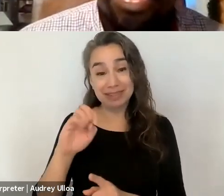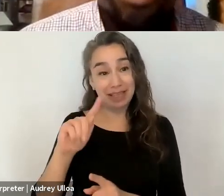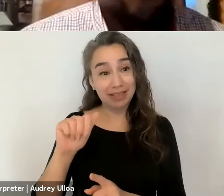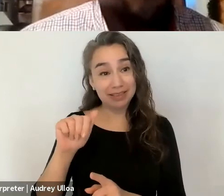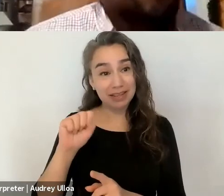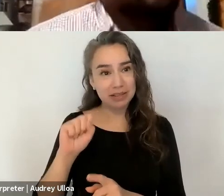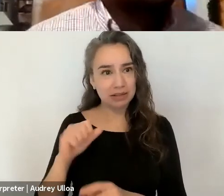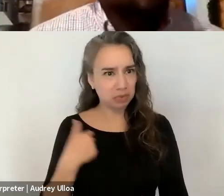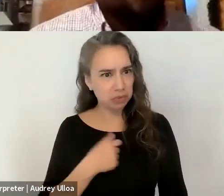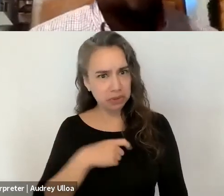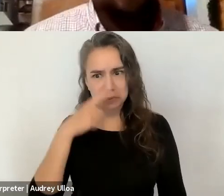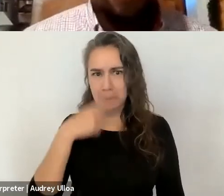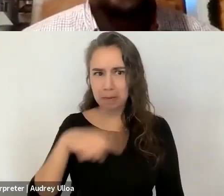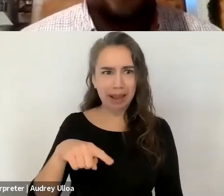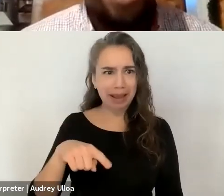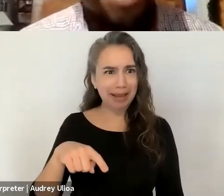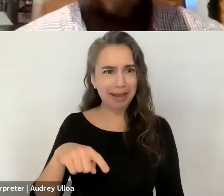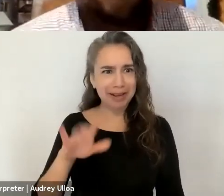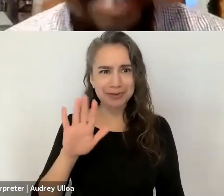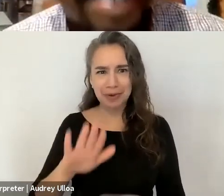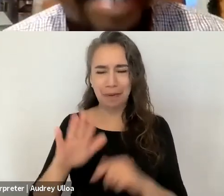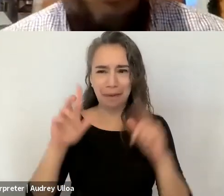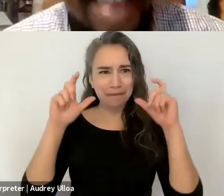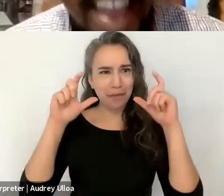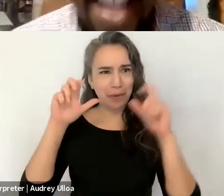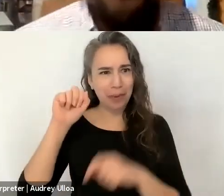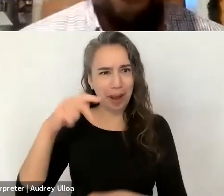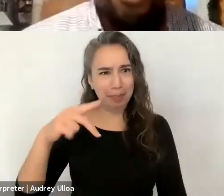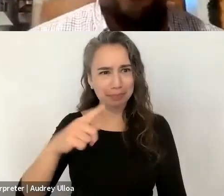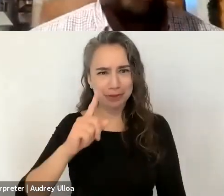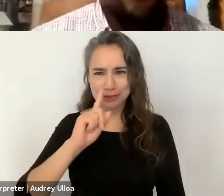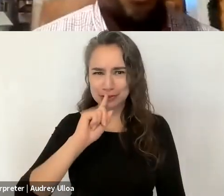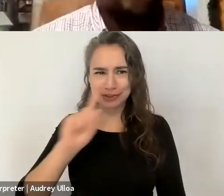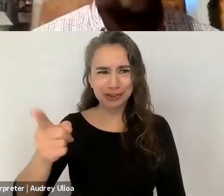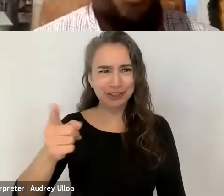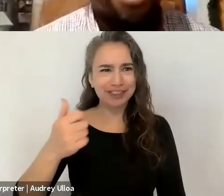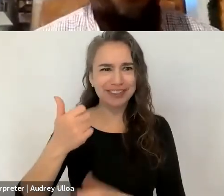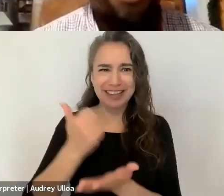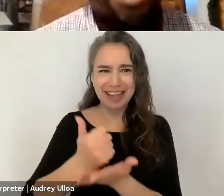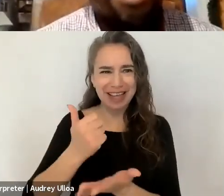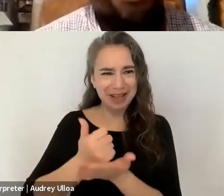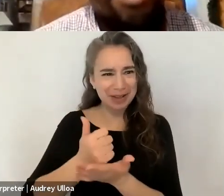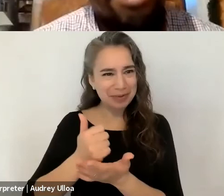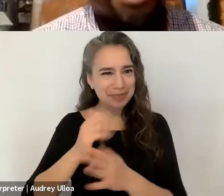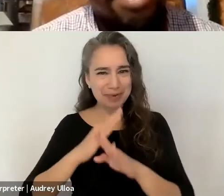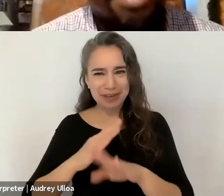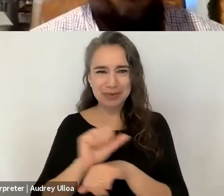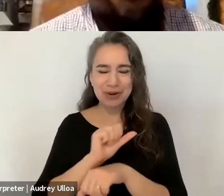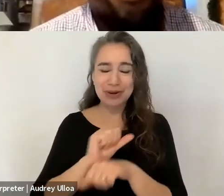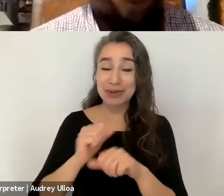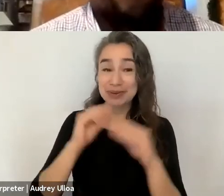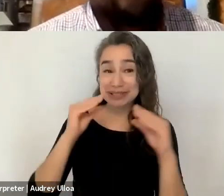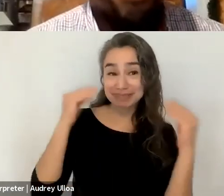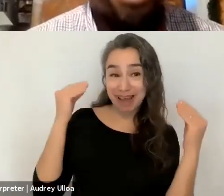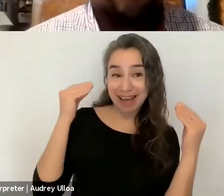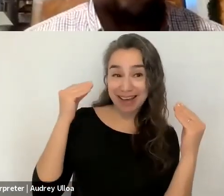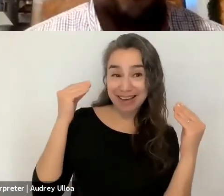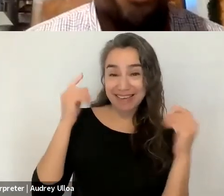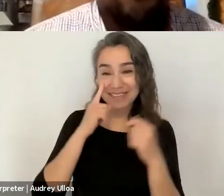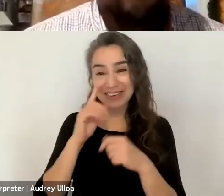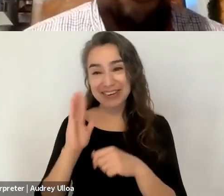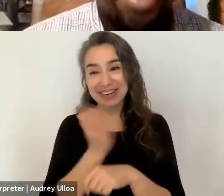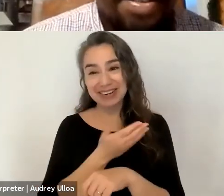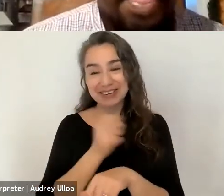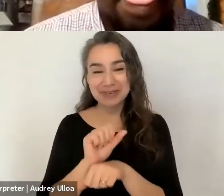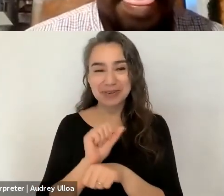op, right? If it's going to help us get prevention work out here, we'll smile and we'll do it for the sake of the work that we do.